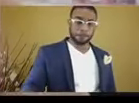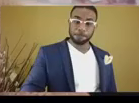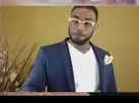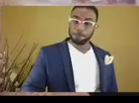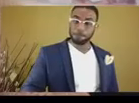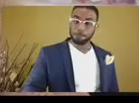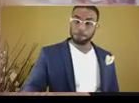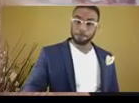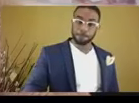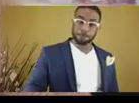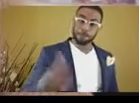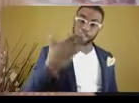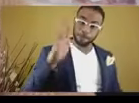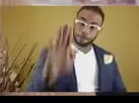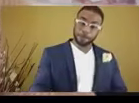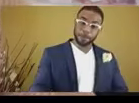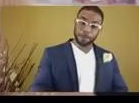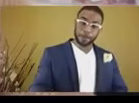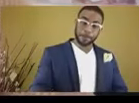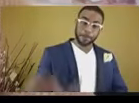Good evening. I think